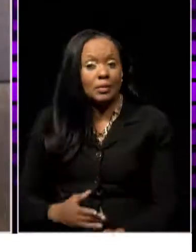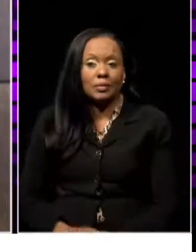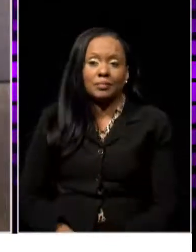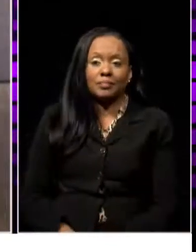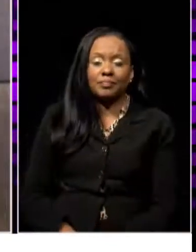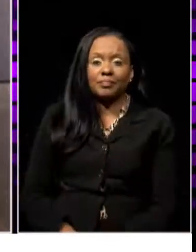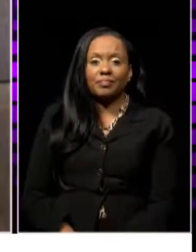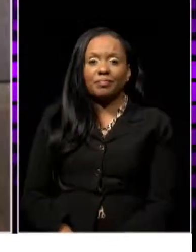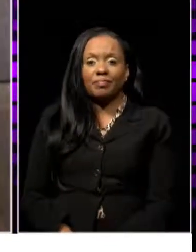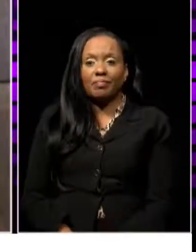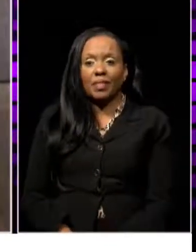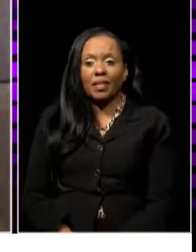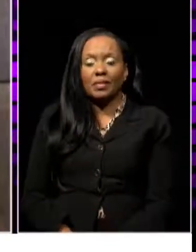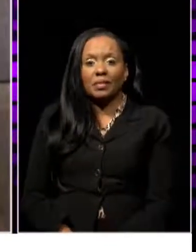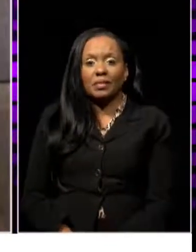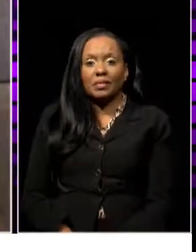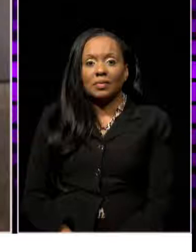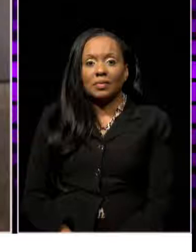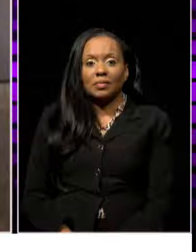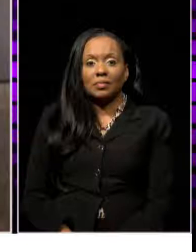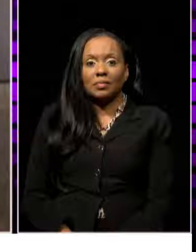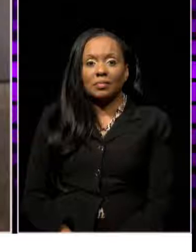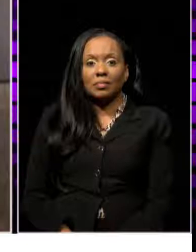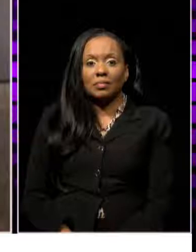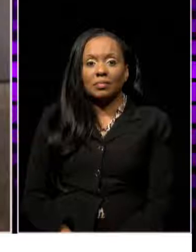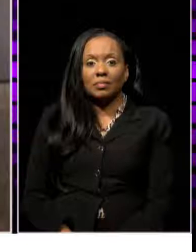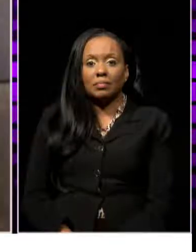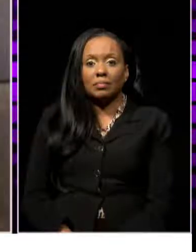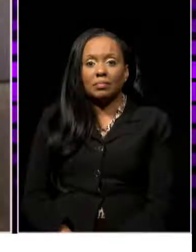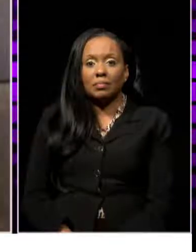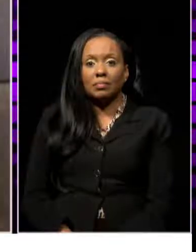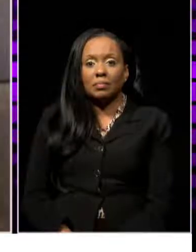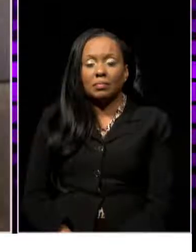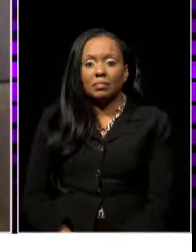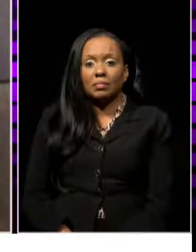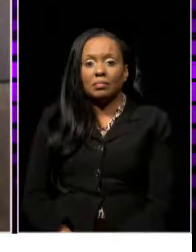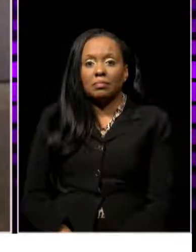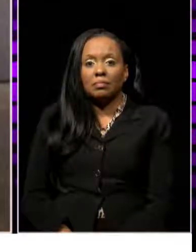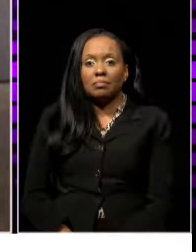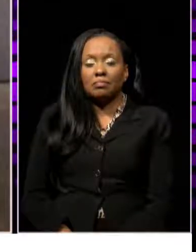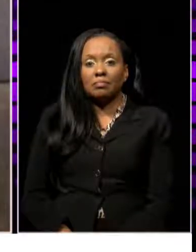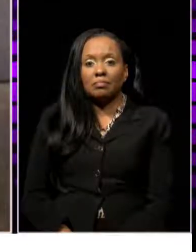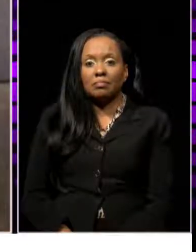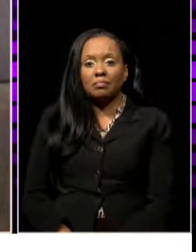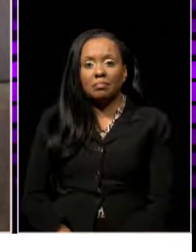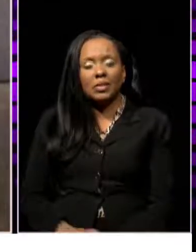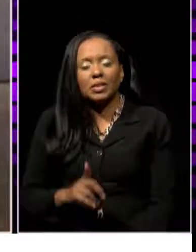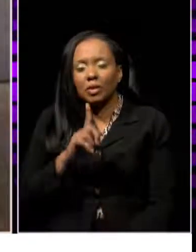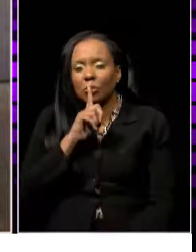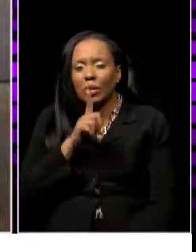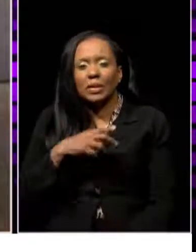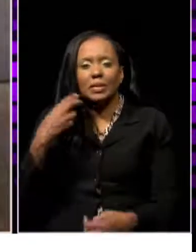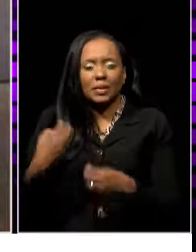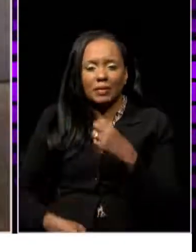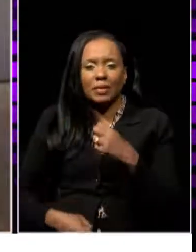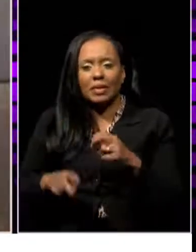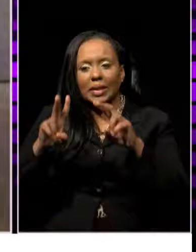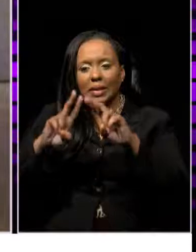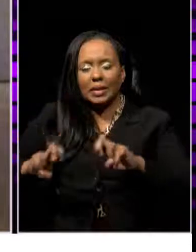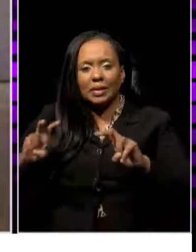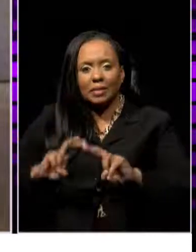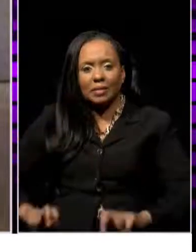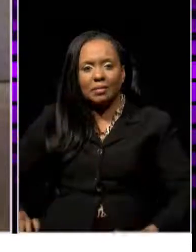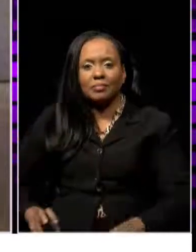Sean said, it's a difficulty in validating it. What I can say is that I have colleagues,